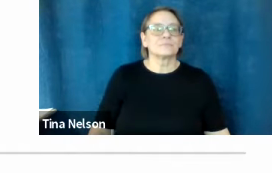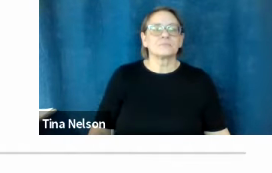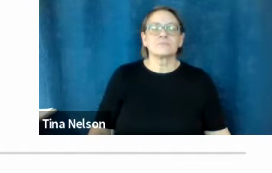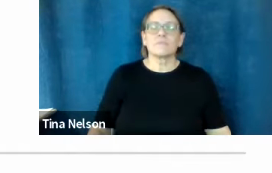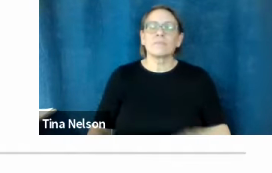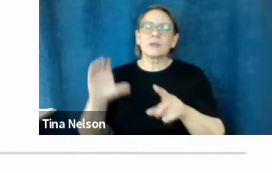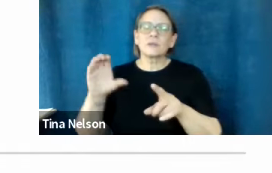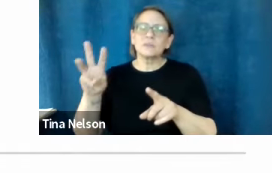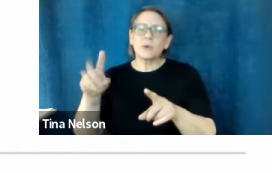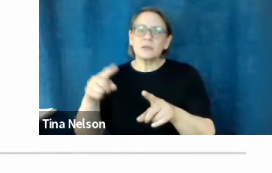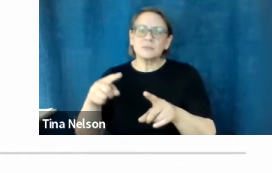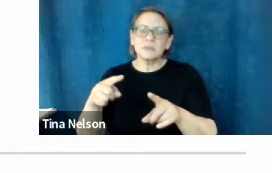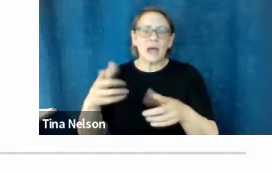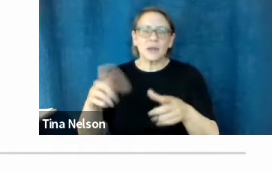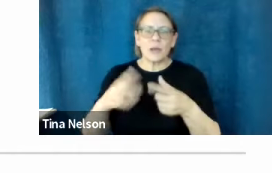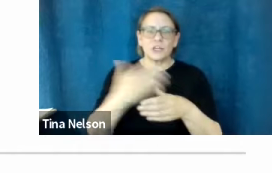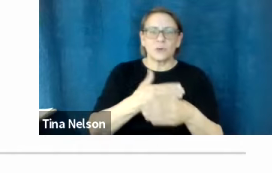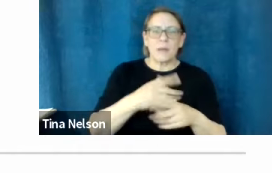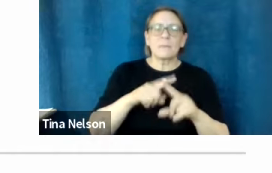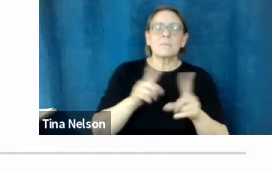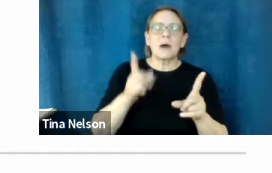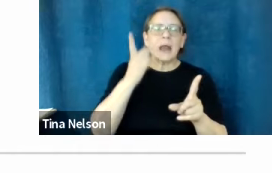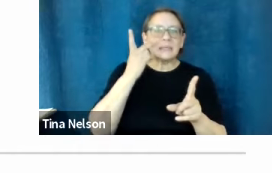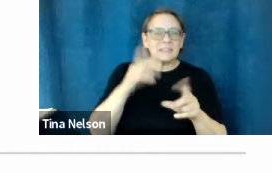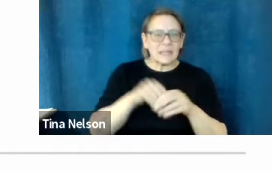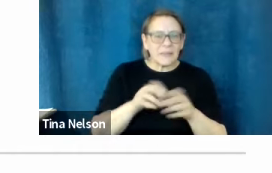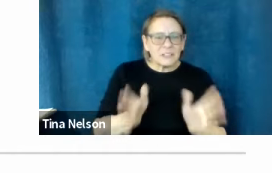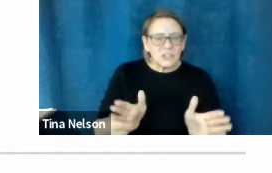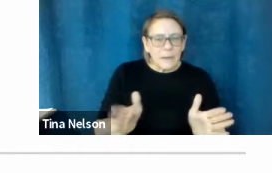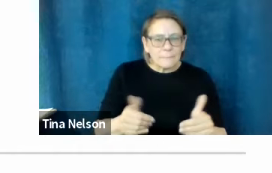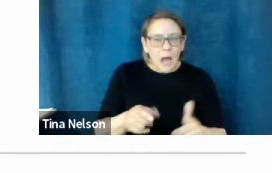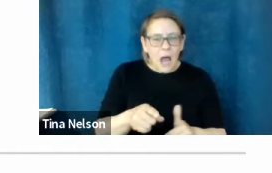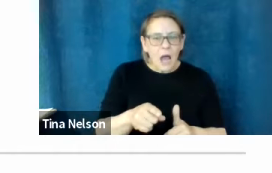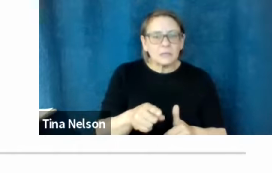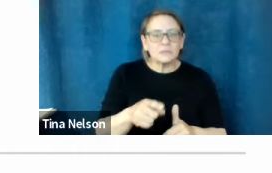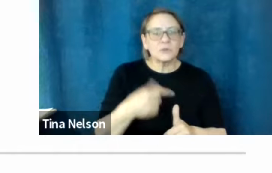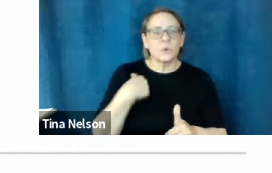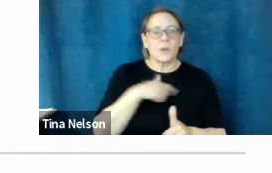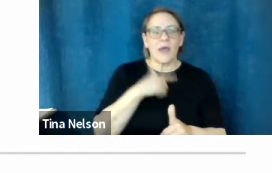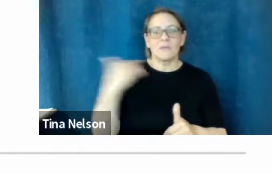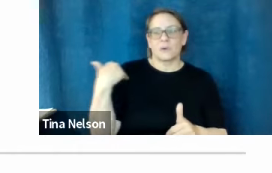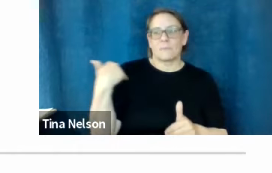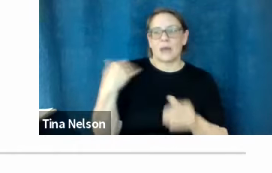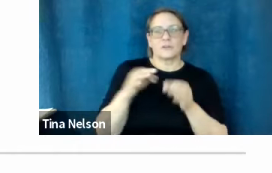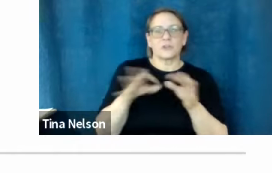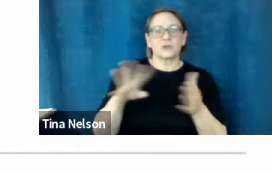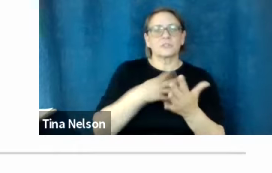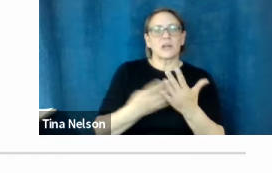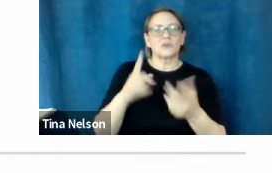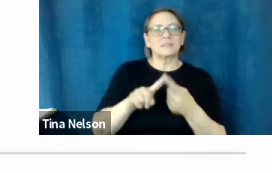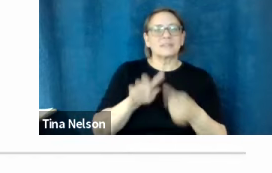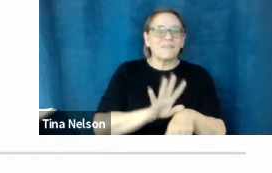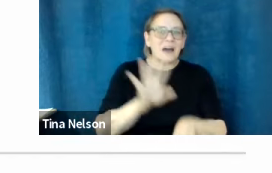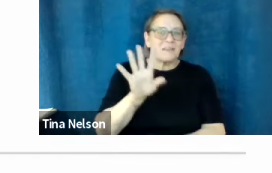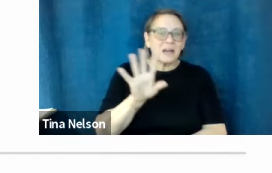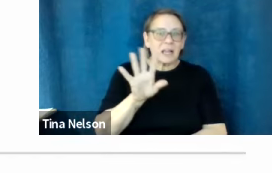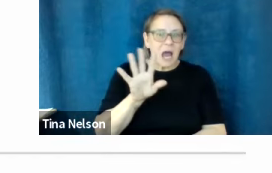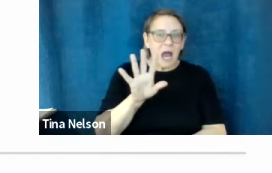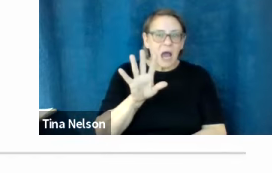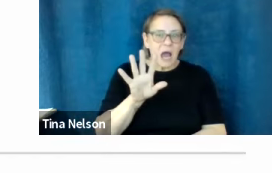Alex, I didn't want to interrupt, but I see in the chat room that we have a reminder that the interpreter is scheduled till five o'clock.